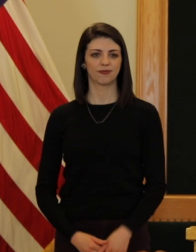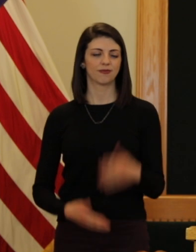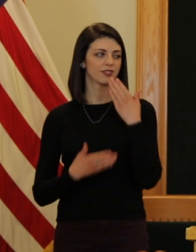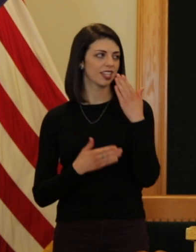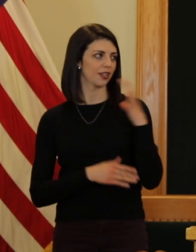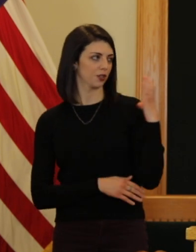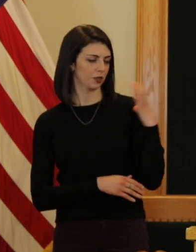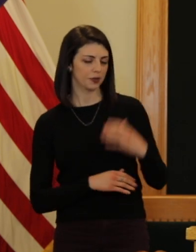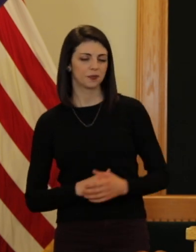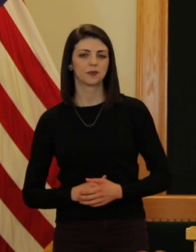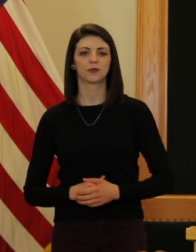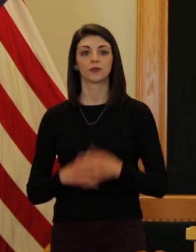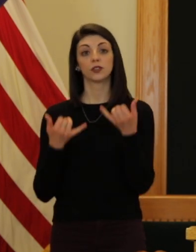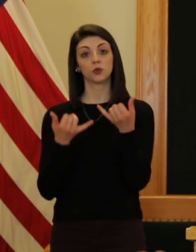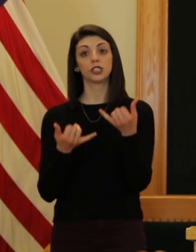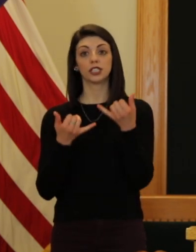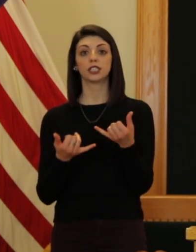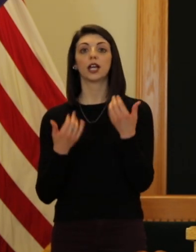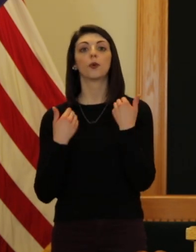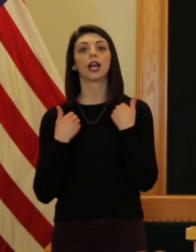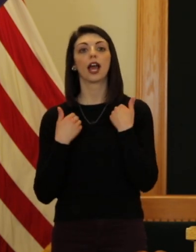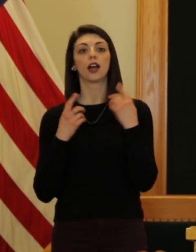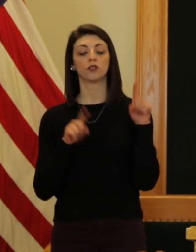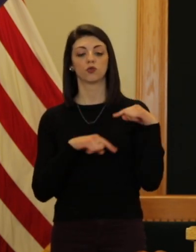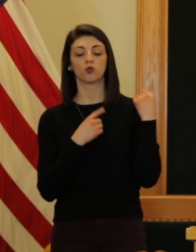Thank you, Mr. Chairman. As of today, we have had